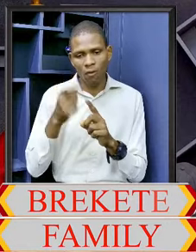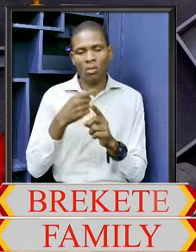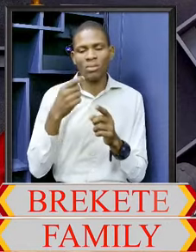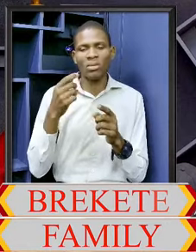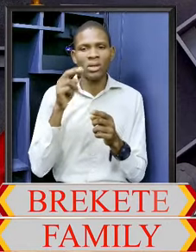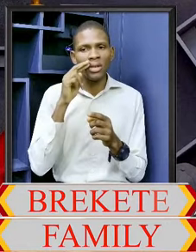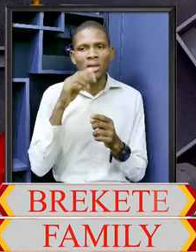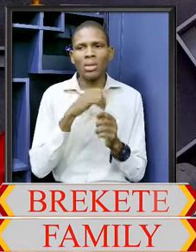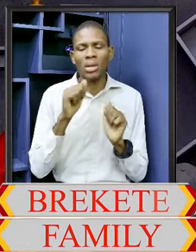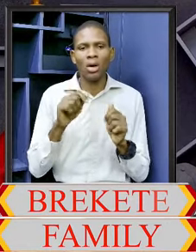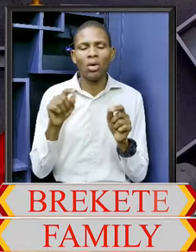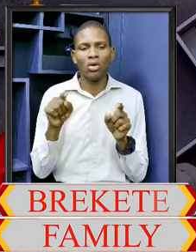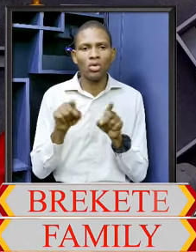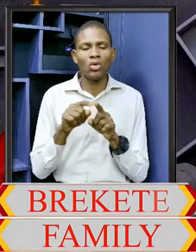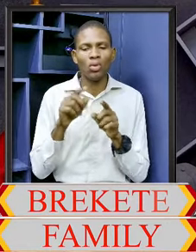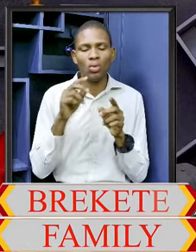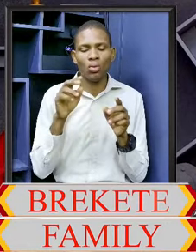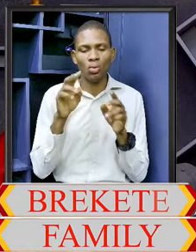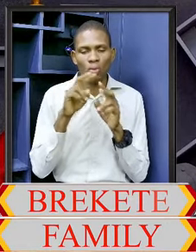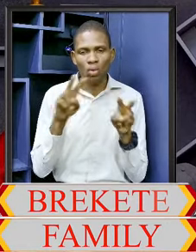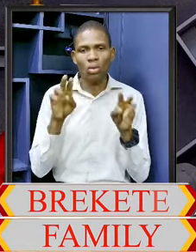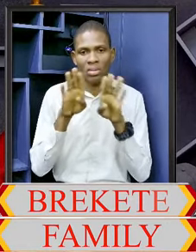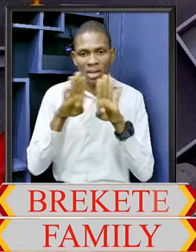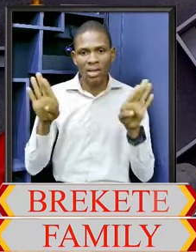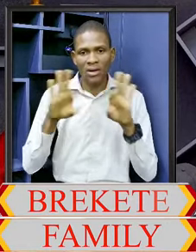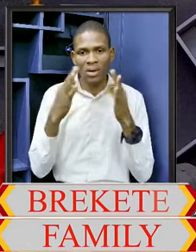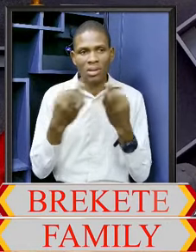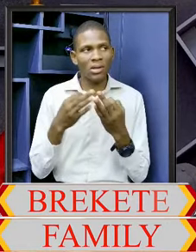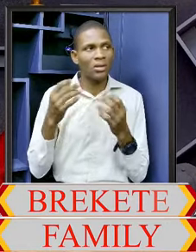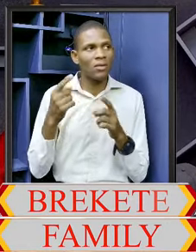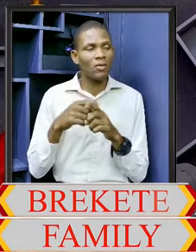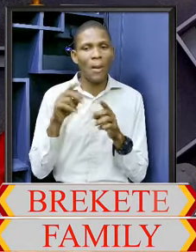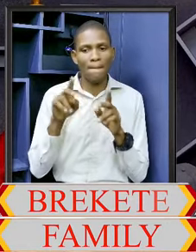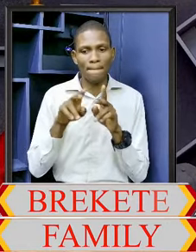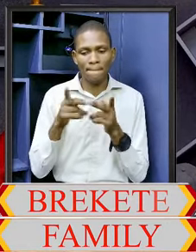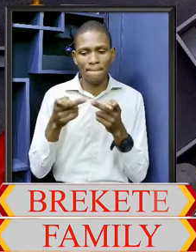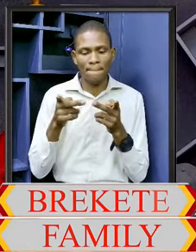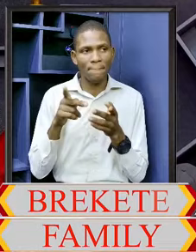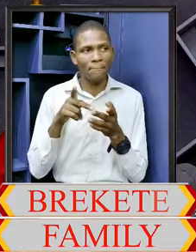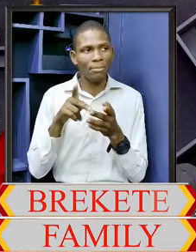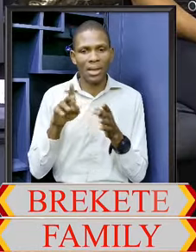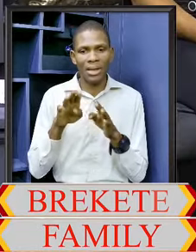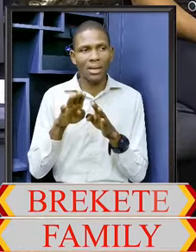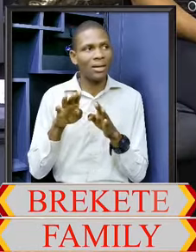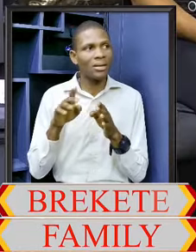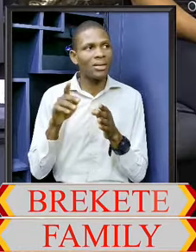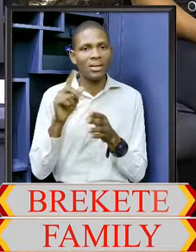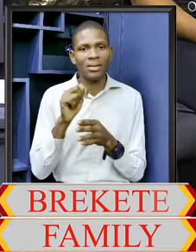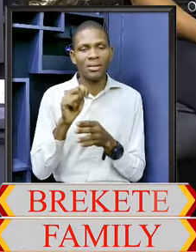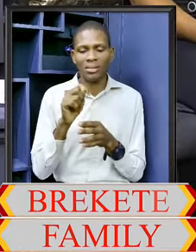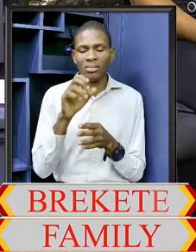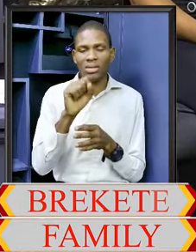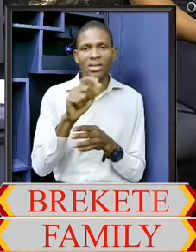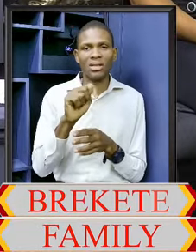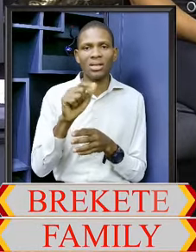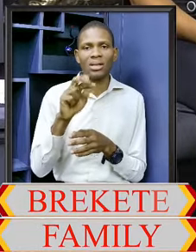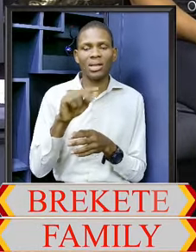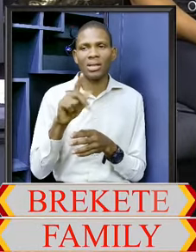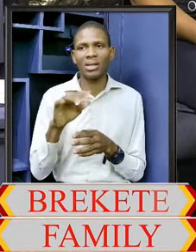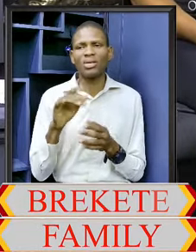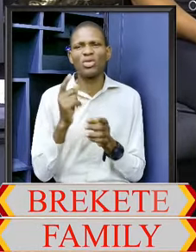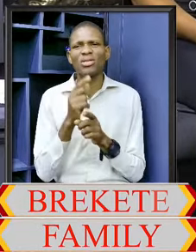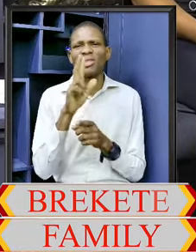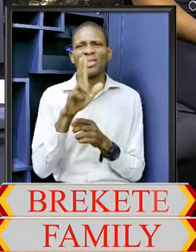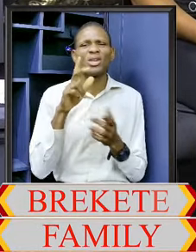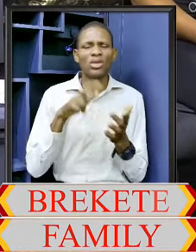You also feel watch Brekete Family for Star Times platform. For just 3,000 naira for the antenna decoder, you go to